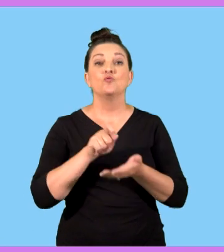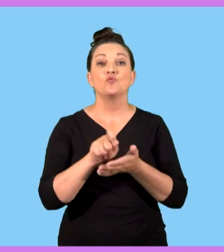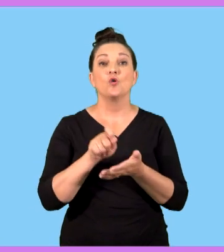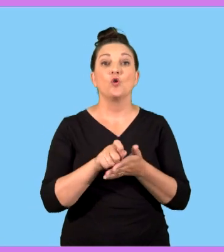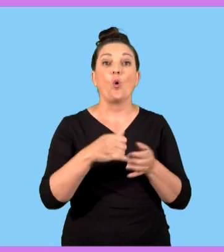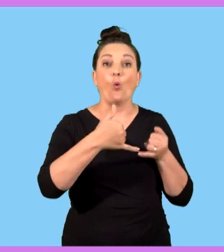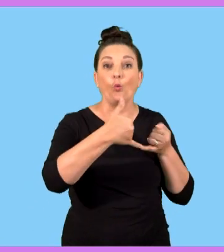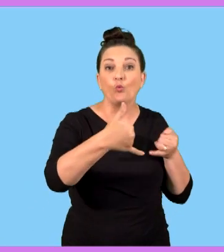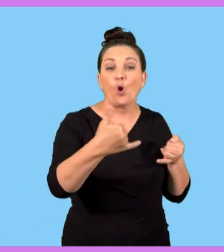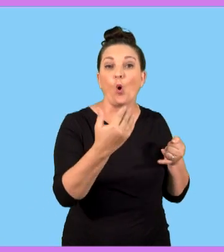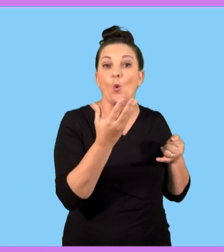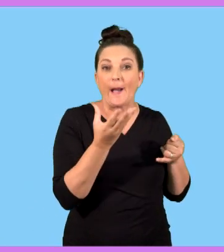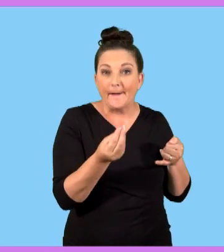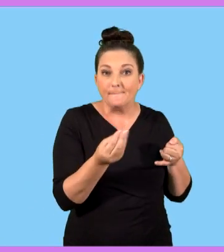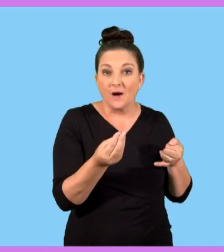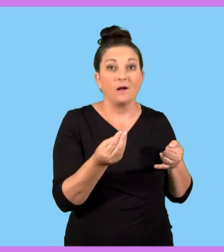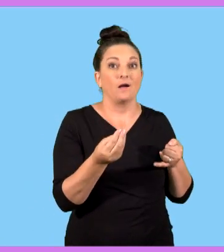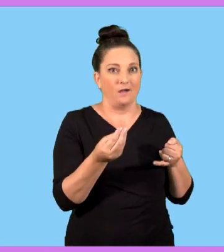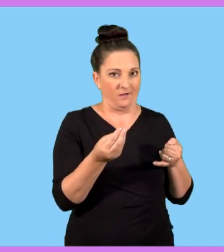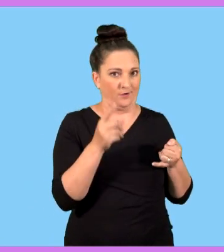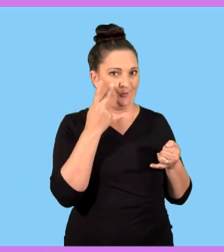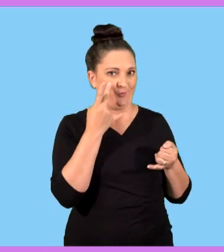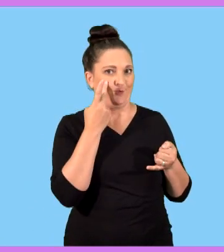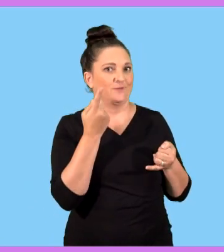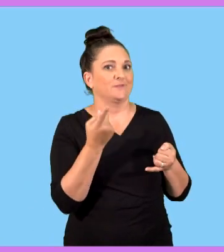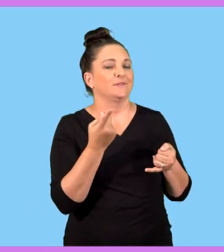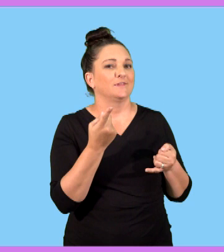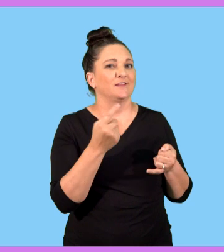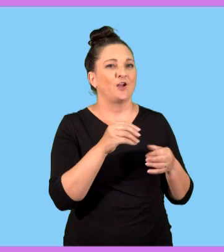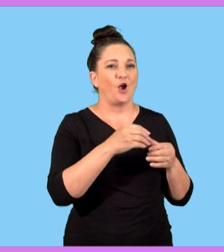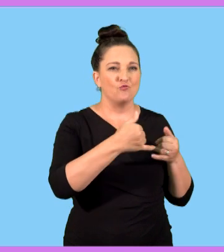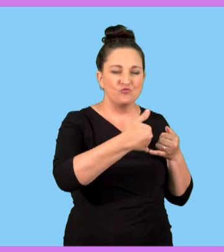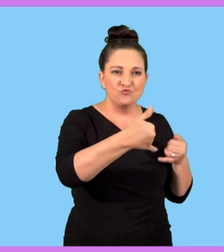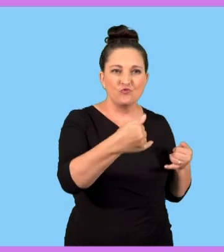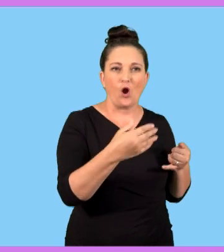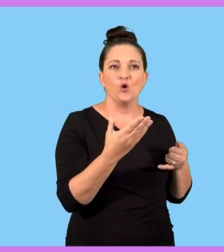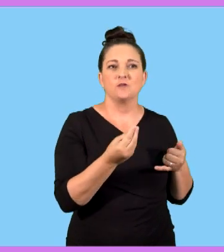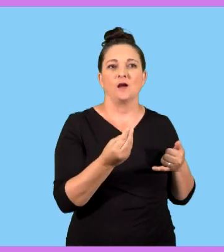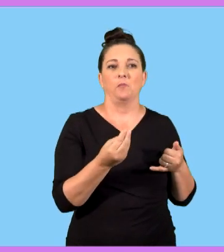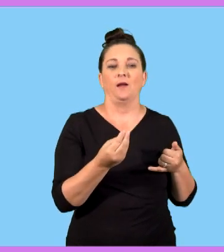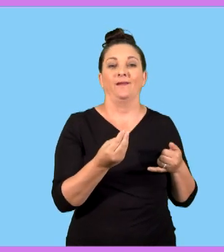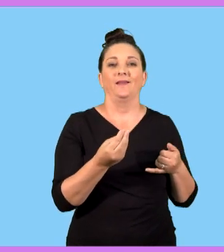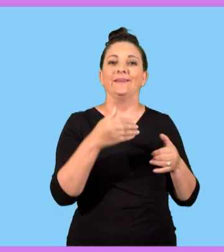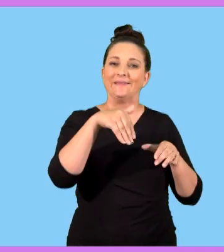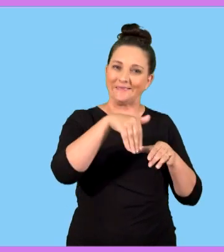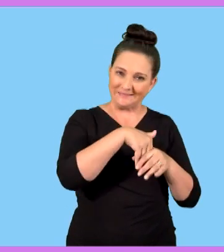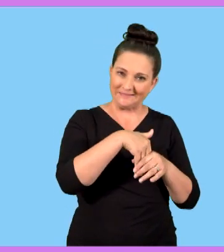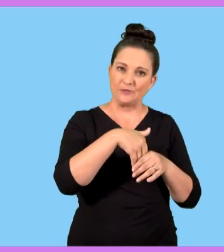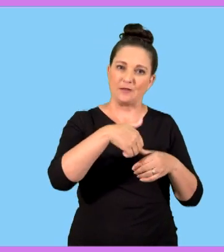write down the row numbers. Are we clear on that? So let's see, row numbers, what will that be?